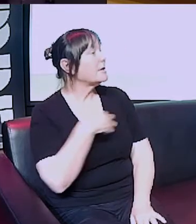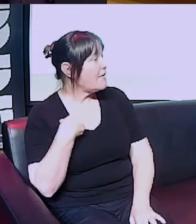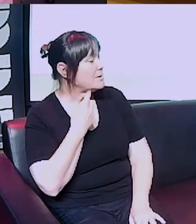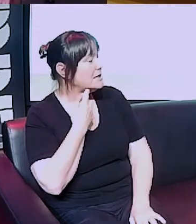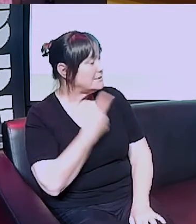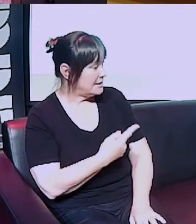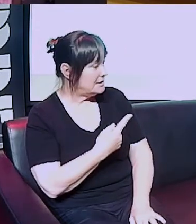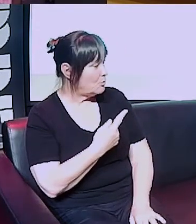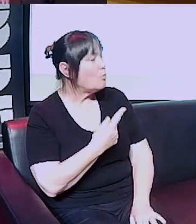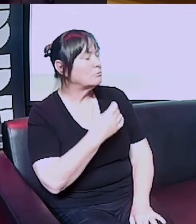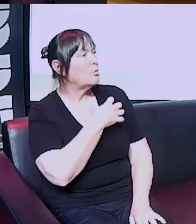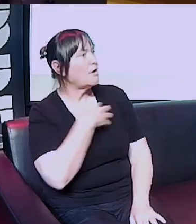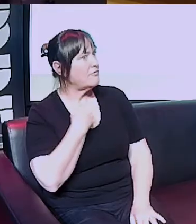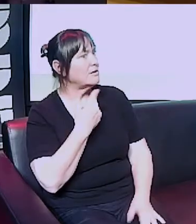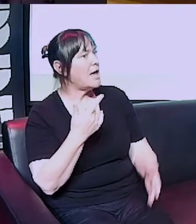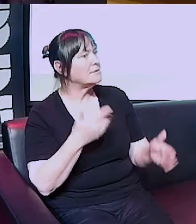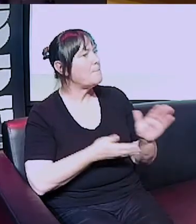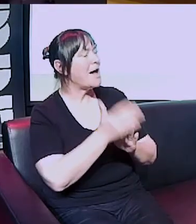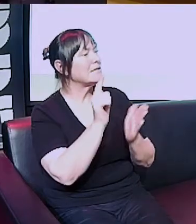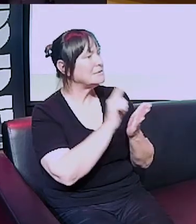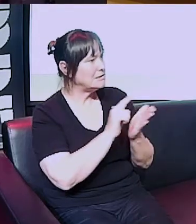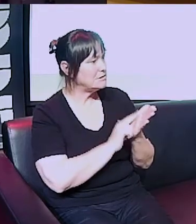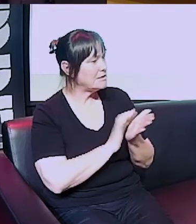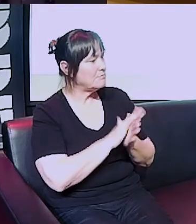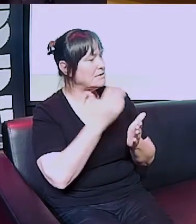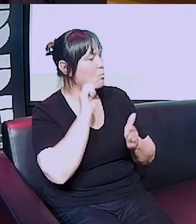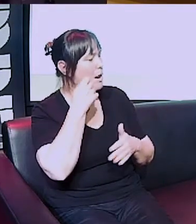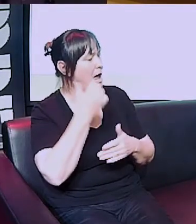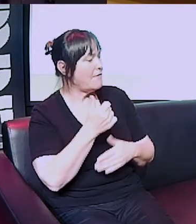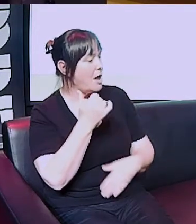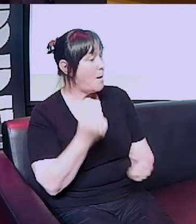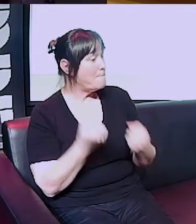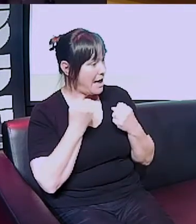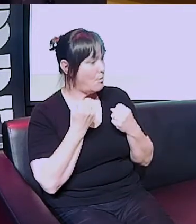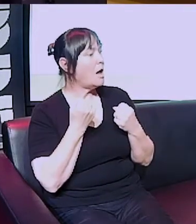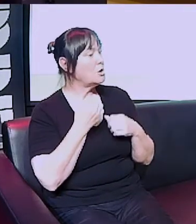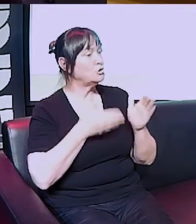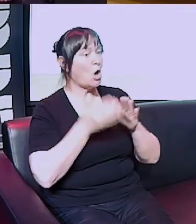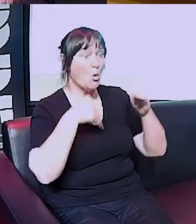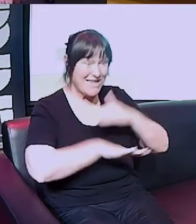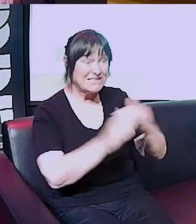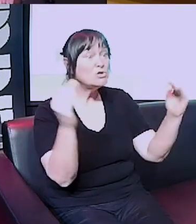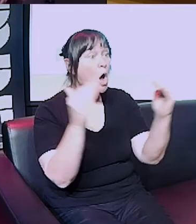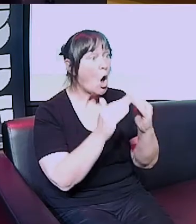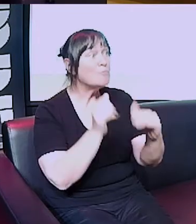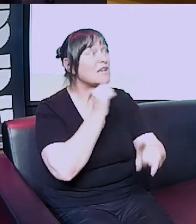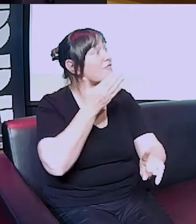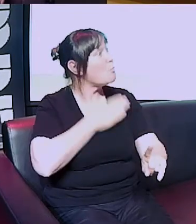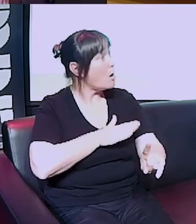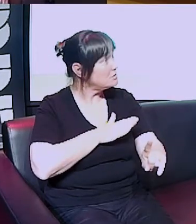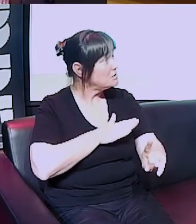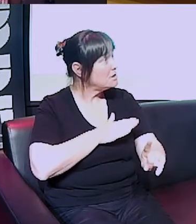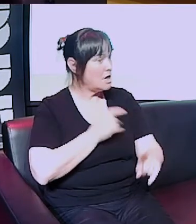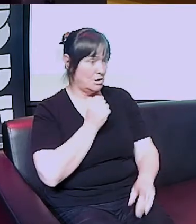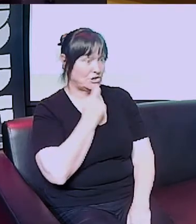passed legislation to give them the power to come into our homes if they wish.